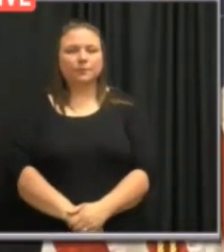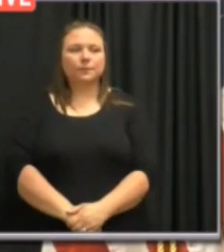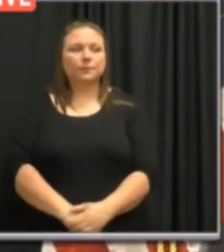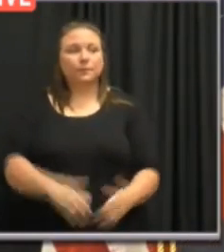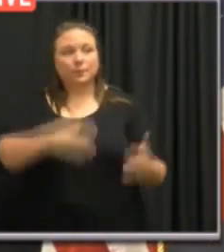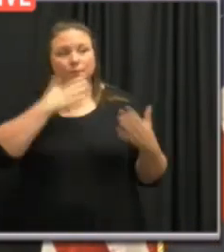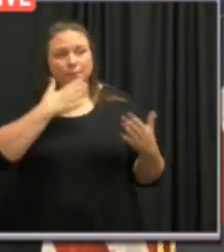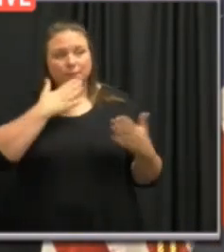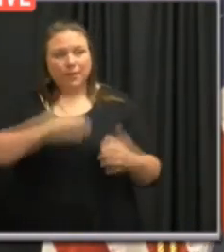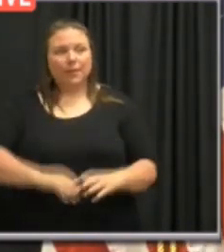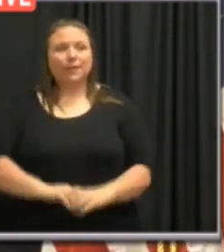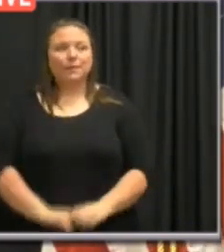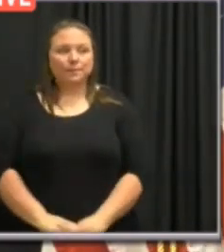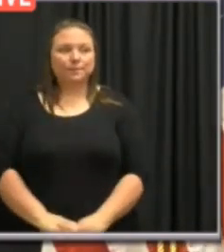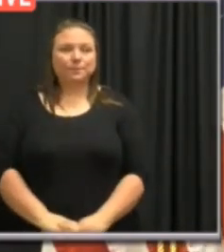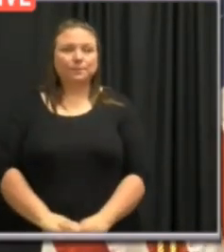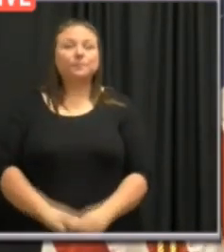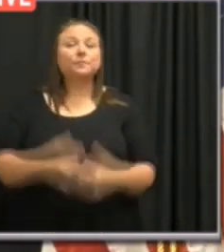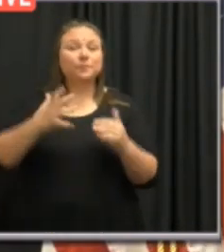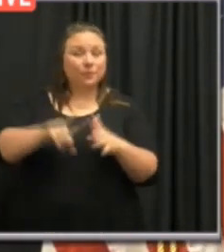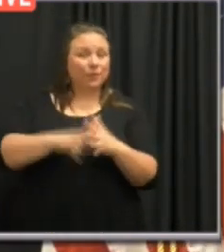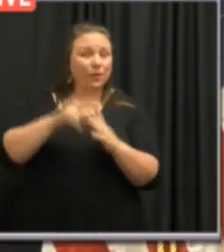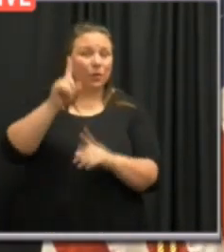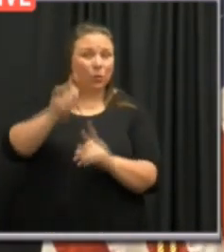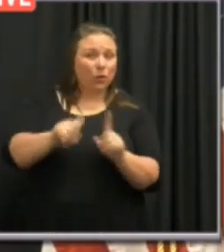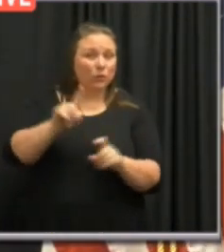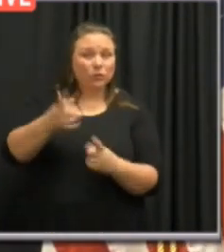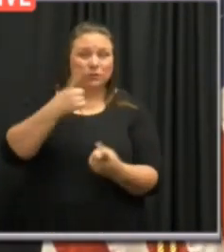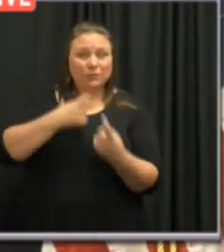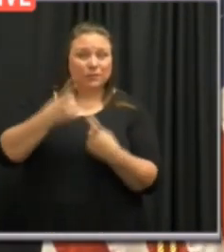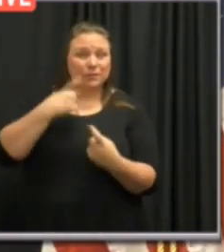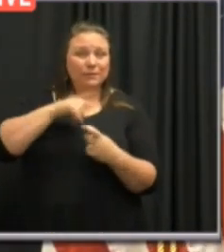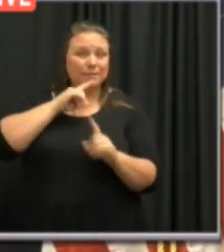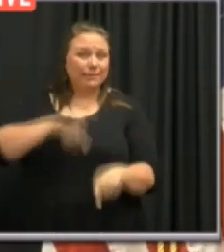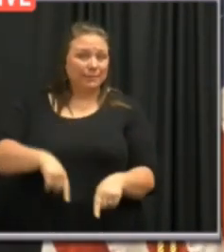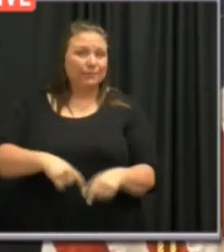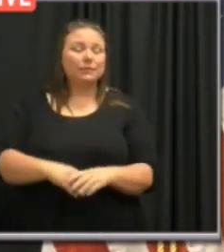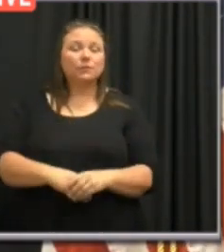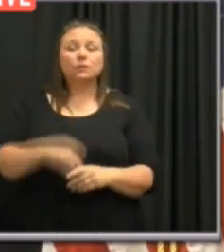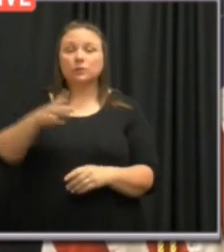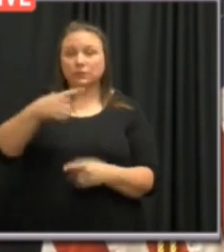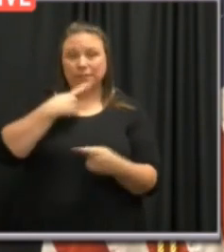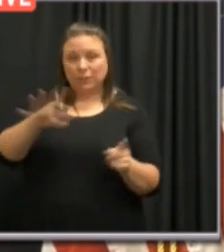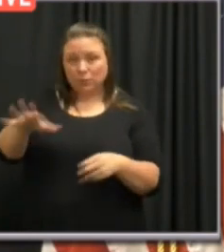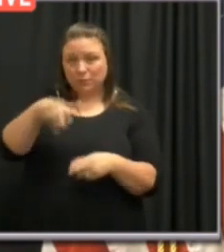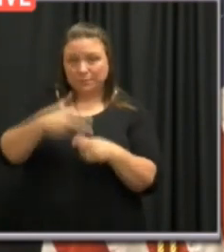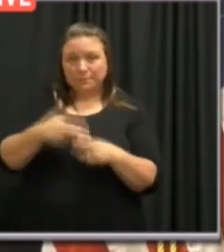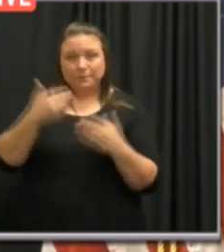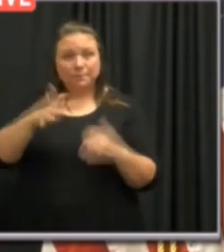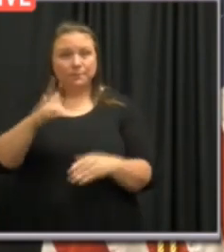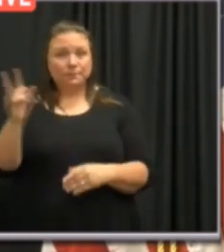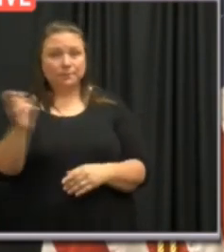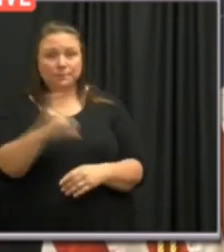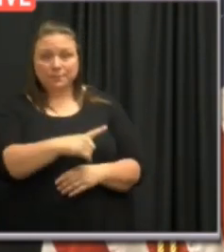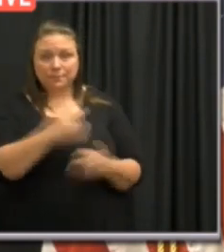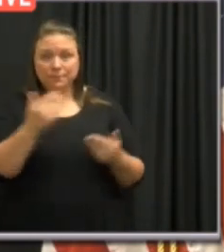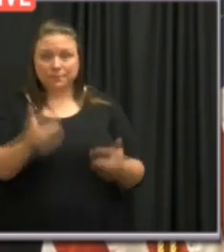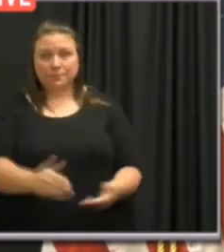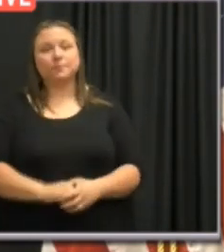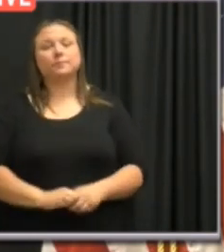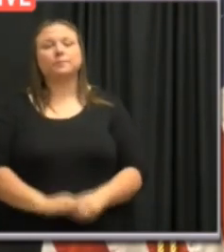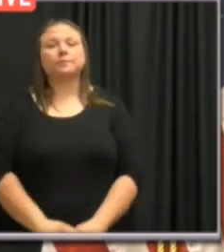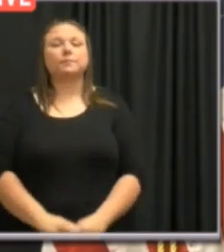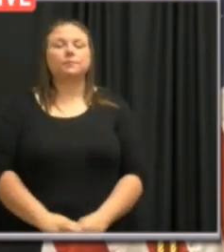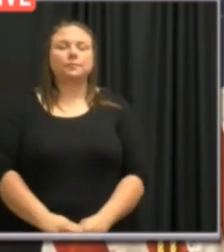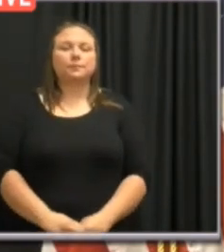Thank you, Ms. Shenton. We will now start the Q&A segment of today's briefing. As I announce your name, you may proceed by asking a question over